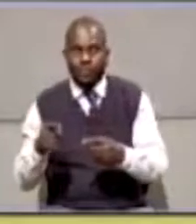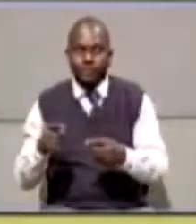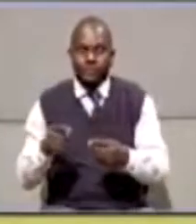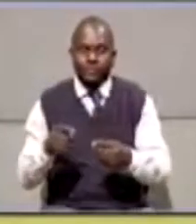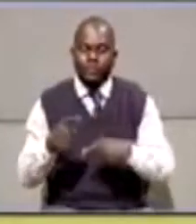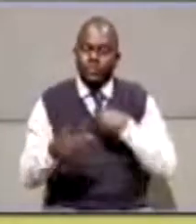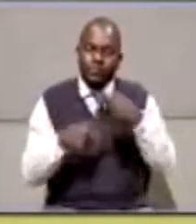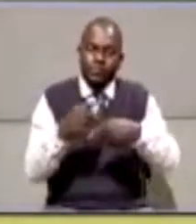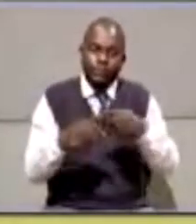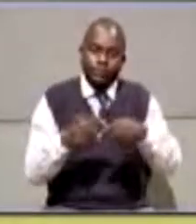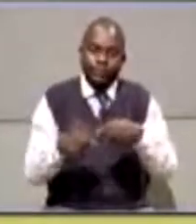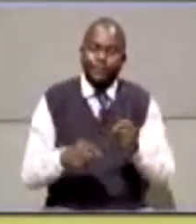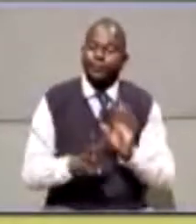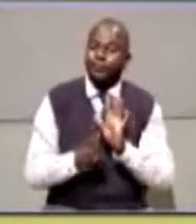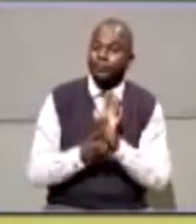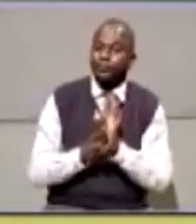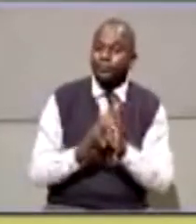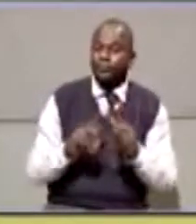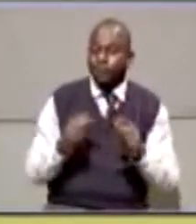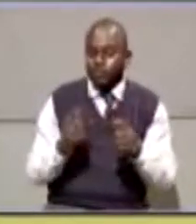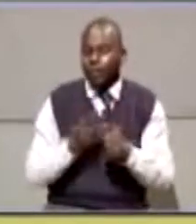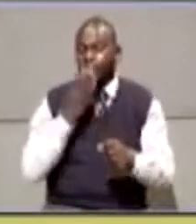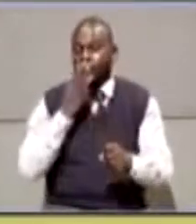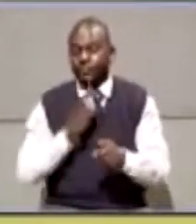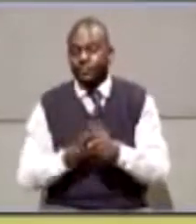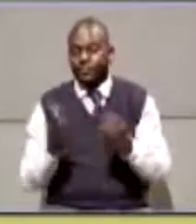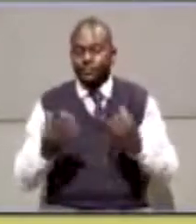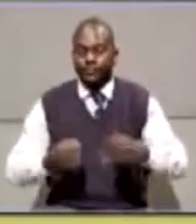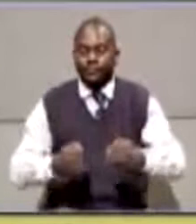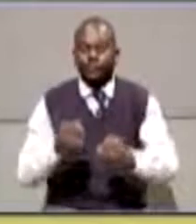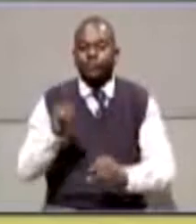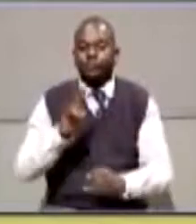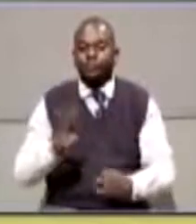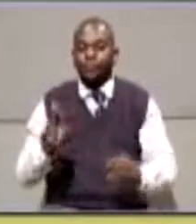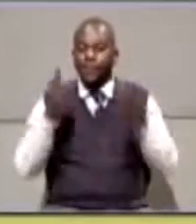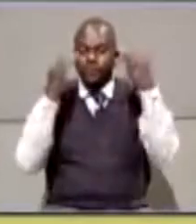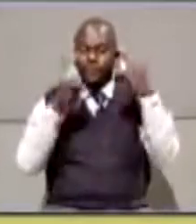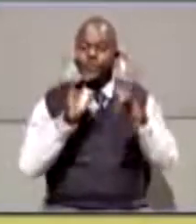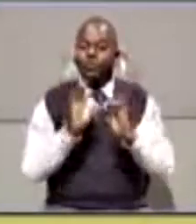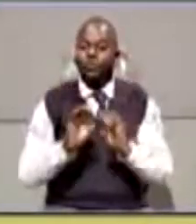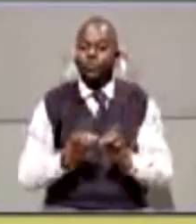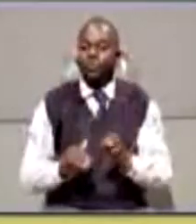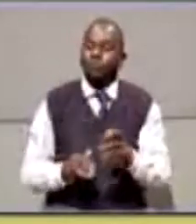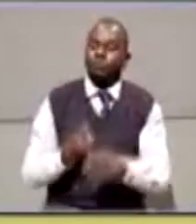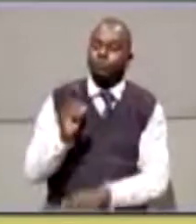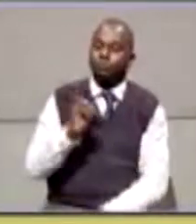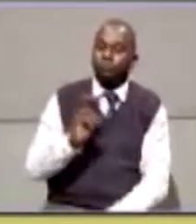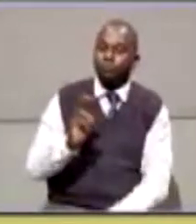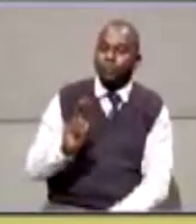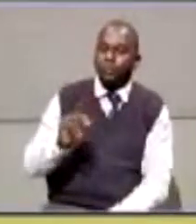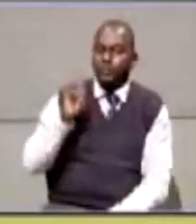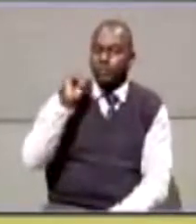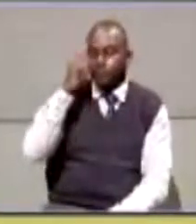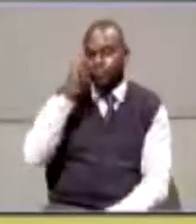is in progress, as witnessed by a team from the Manifesto Implementation Unit of State House who were inspecting